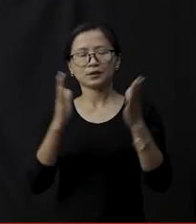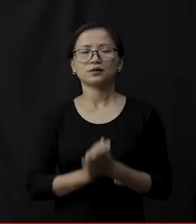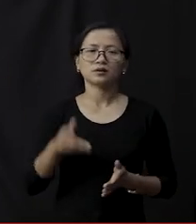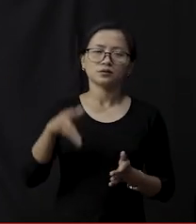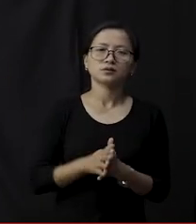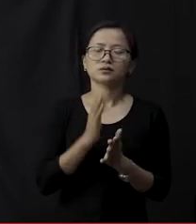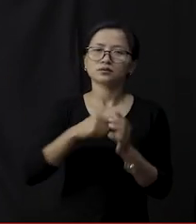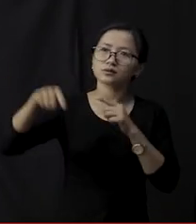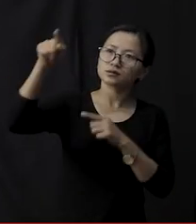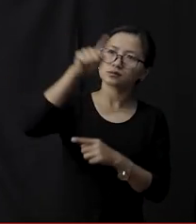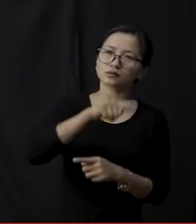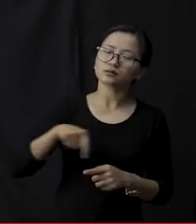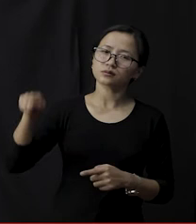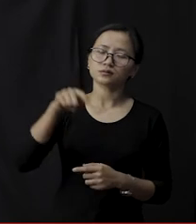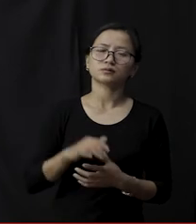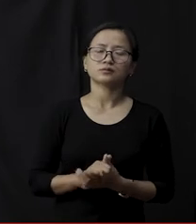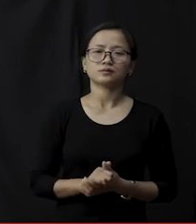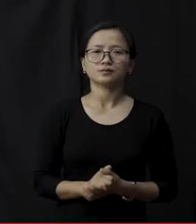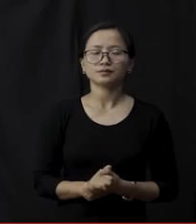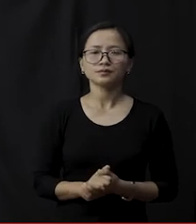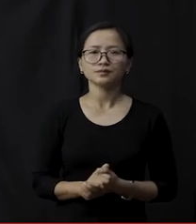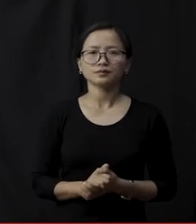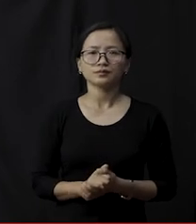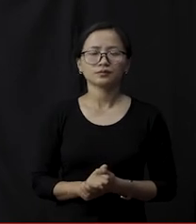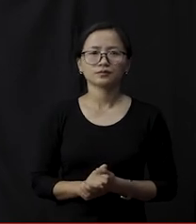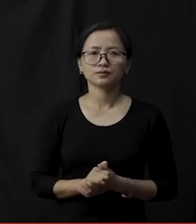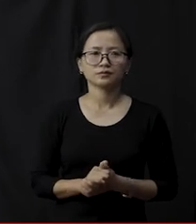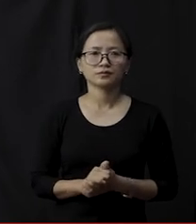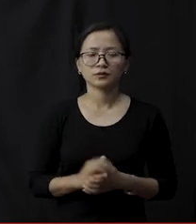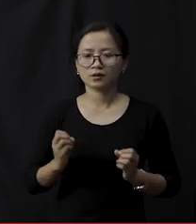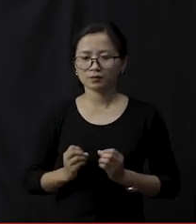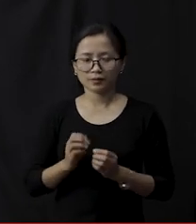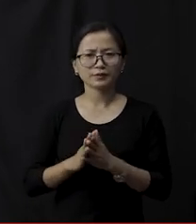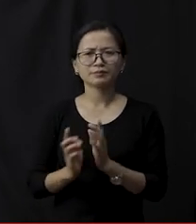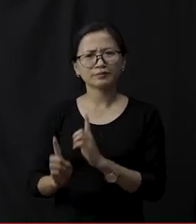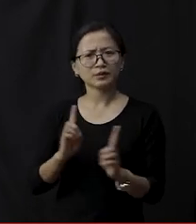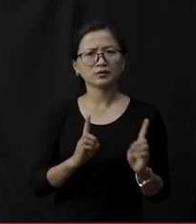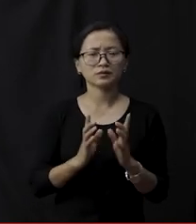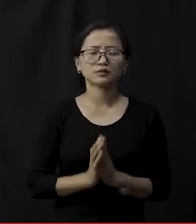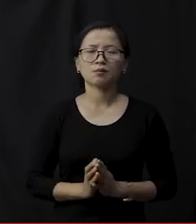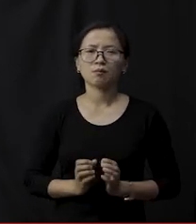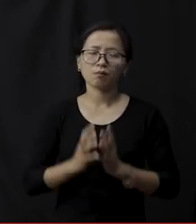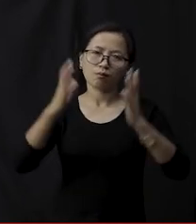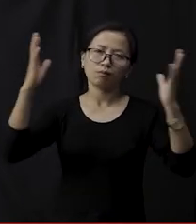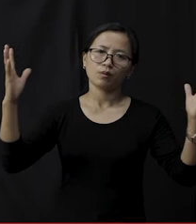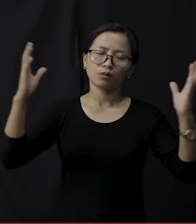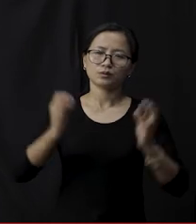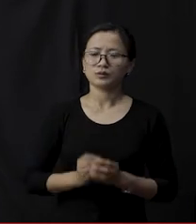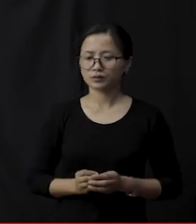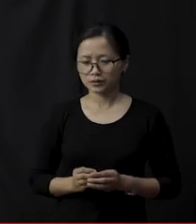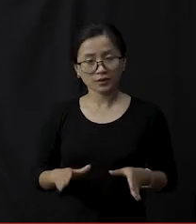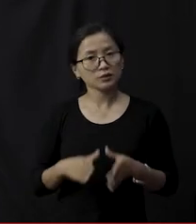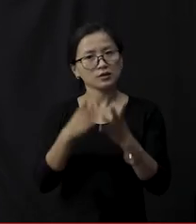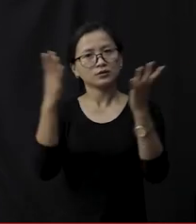a cycle. It is a cycle. And planting more trees can help every one of